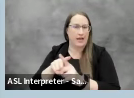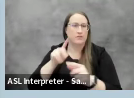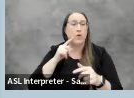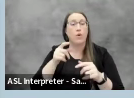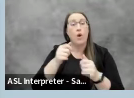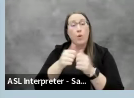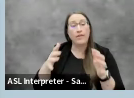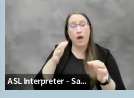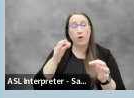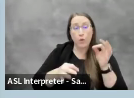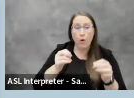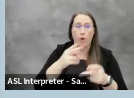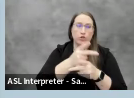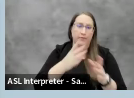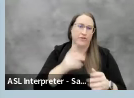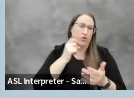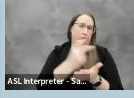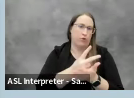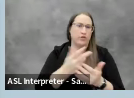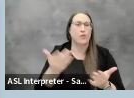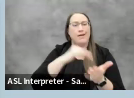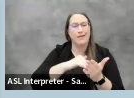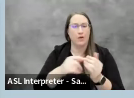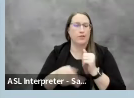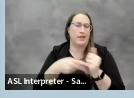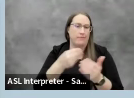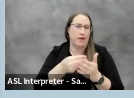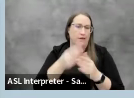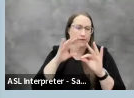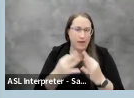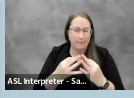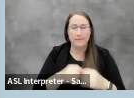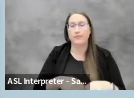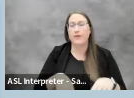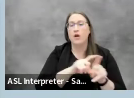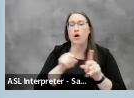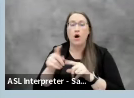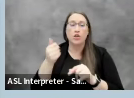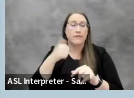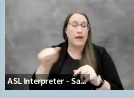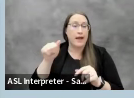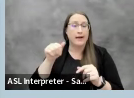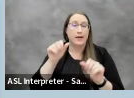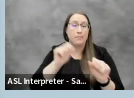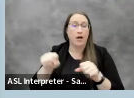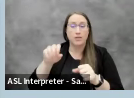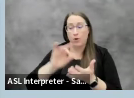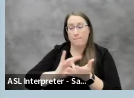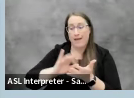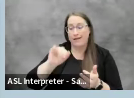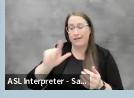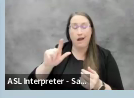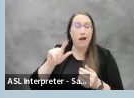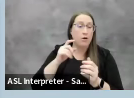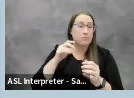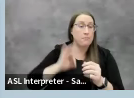money. Assets in the trust are not subject to estate recovery in case any medical benefits were paid. As long as those assets